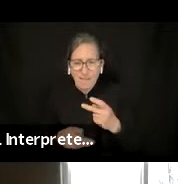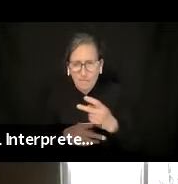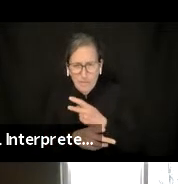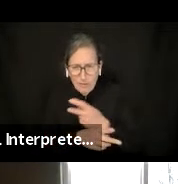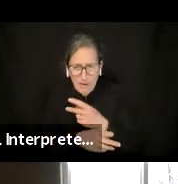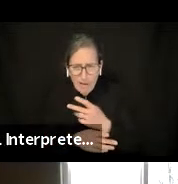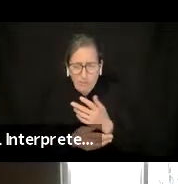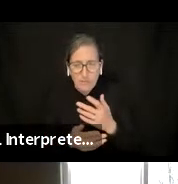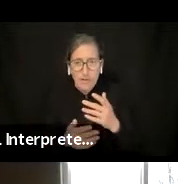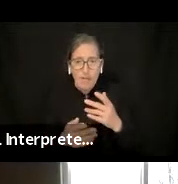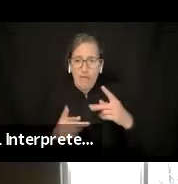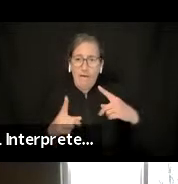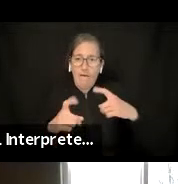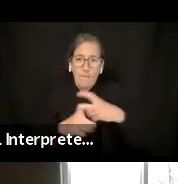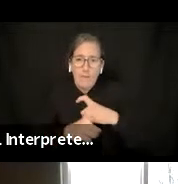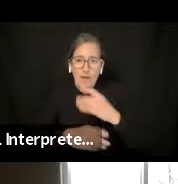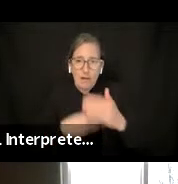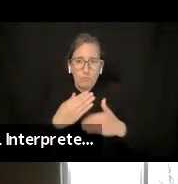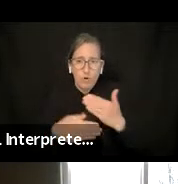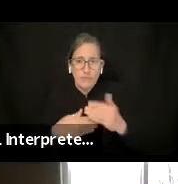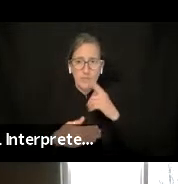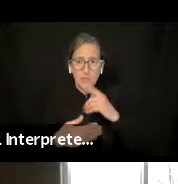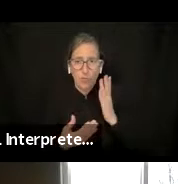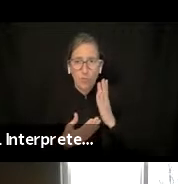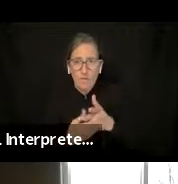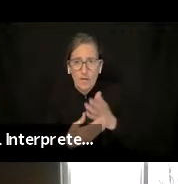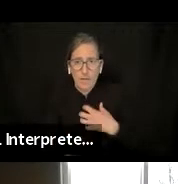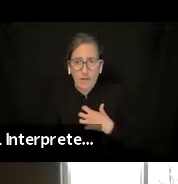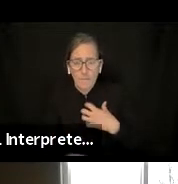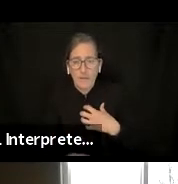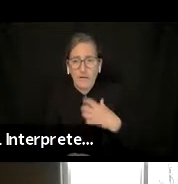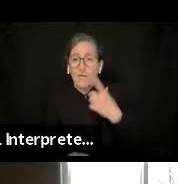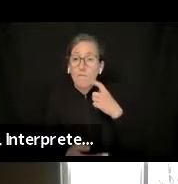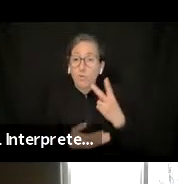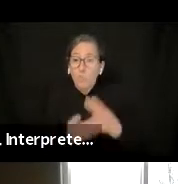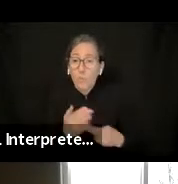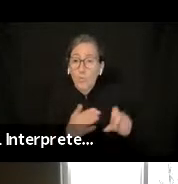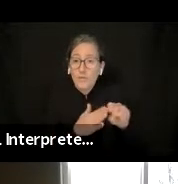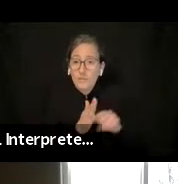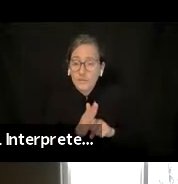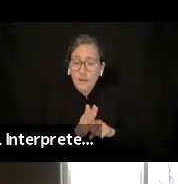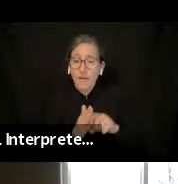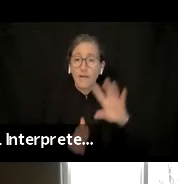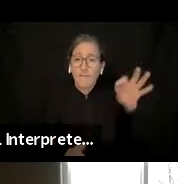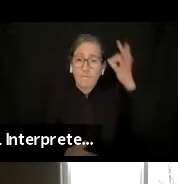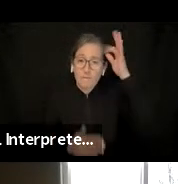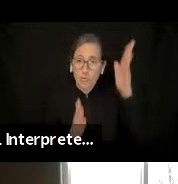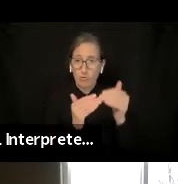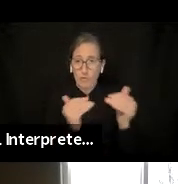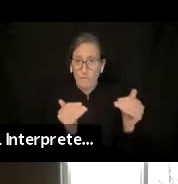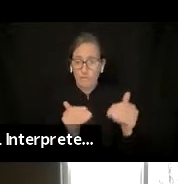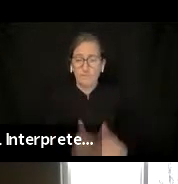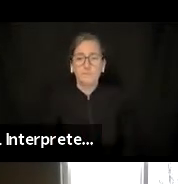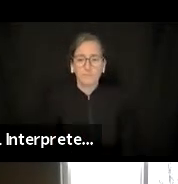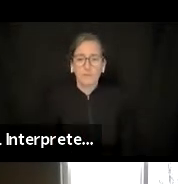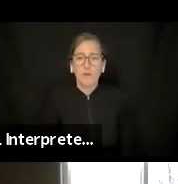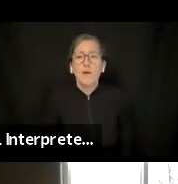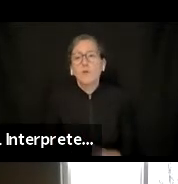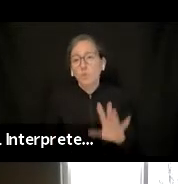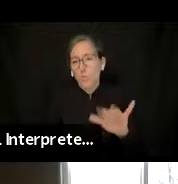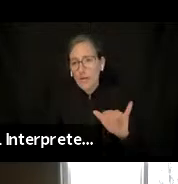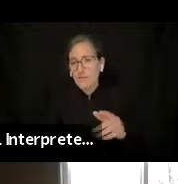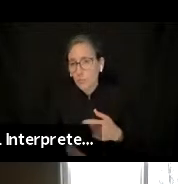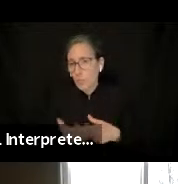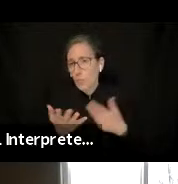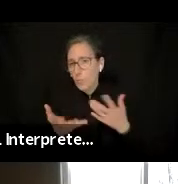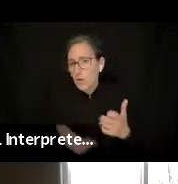level. That's kind of what the role of this commission would be, is to help navigate the resources out there. And if I can butt